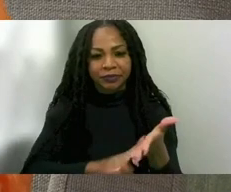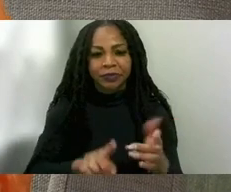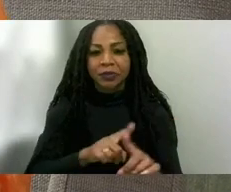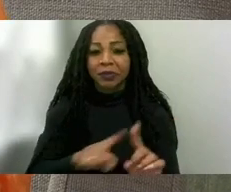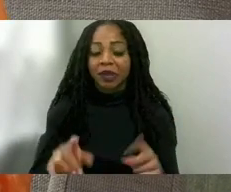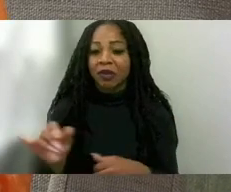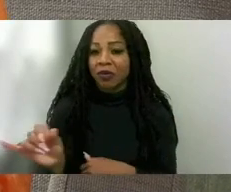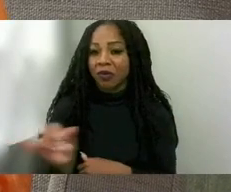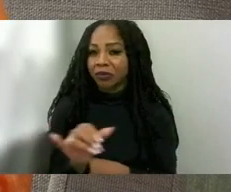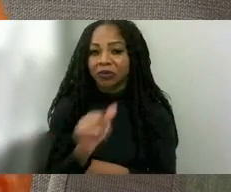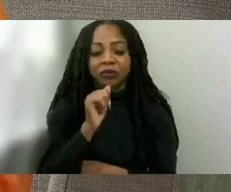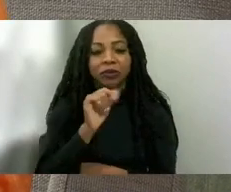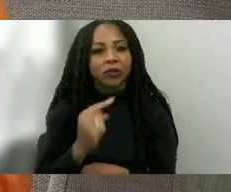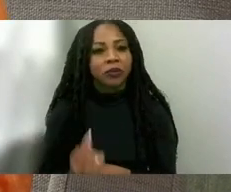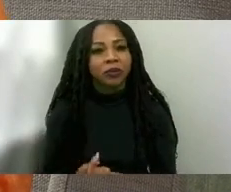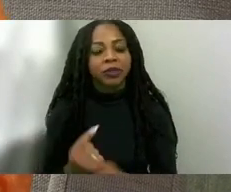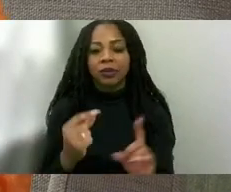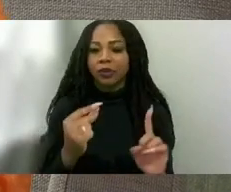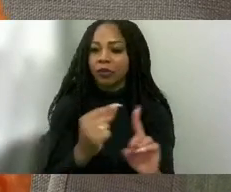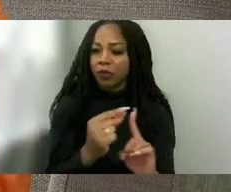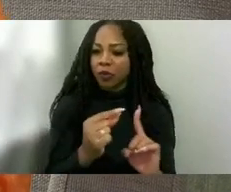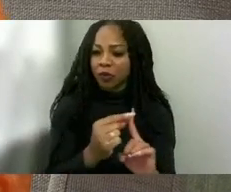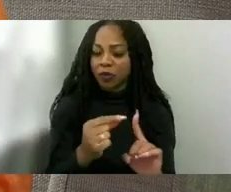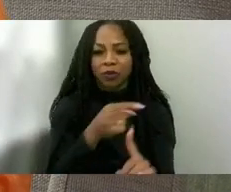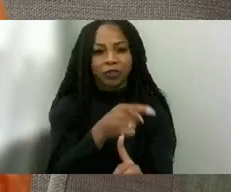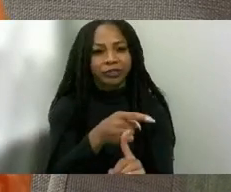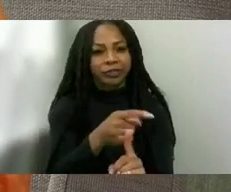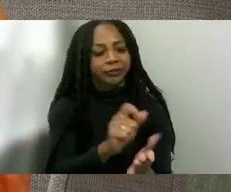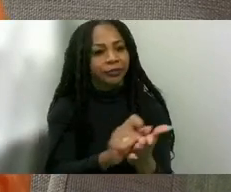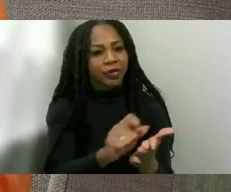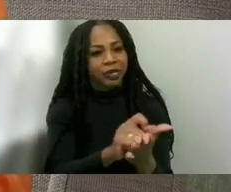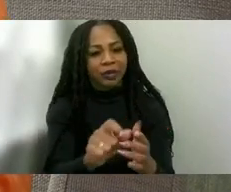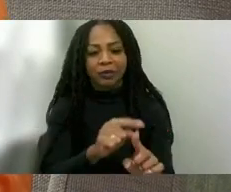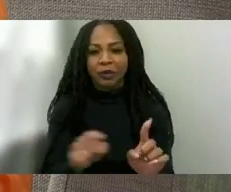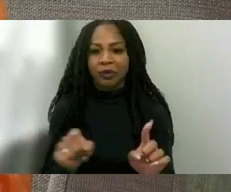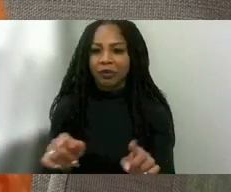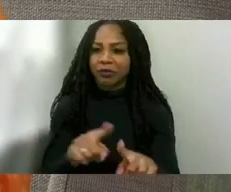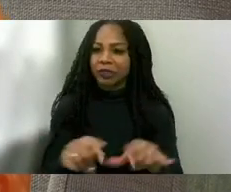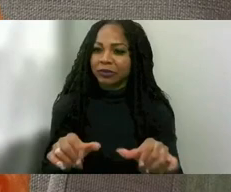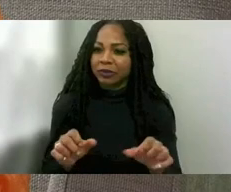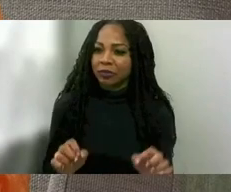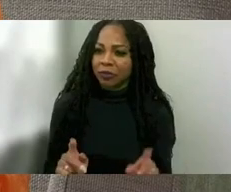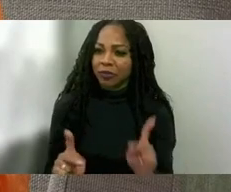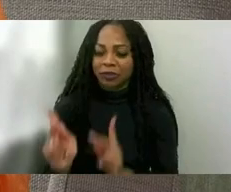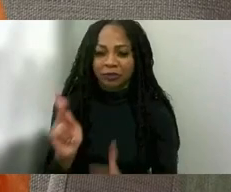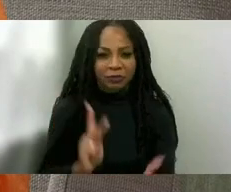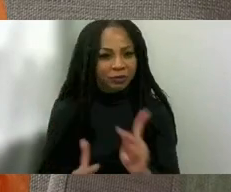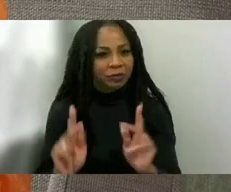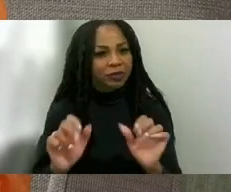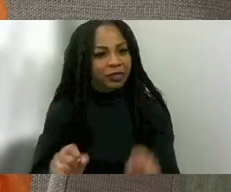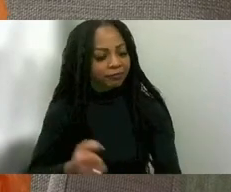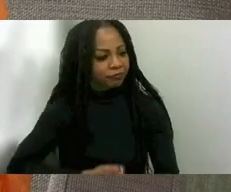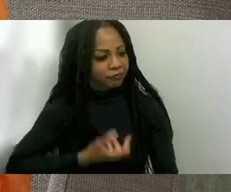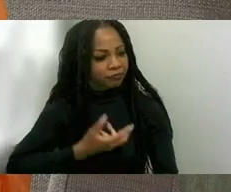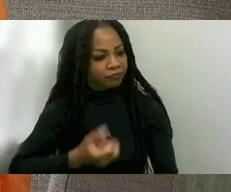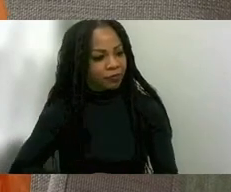it's not just words that Eve produces, but opportunities for people to be heard. And